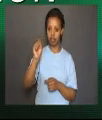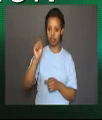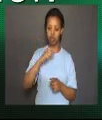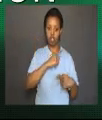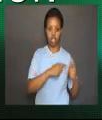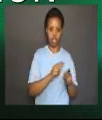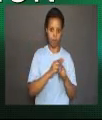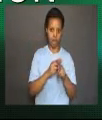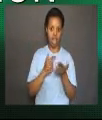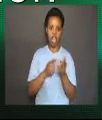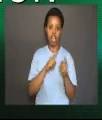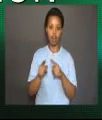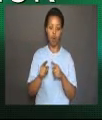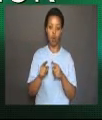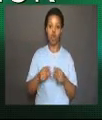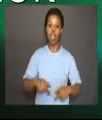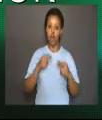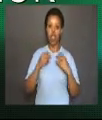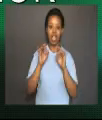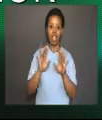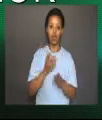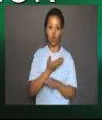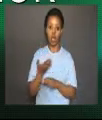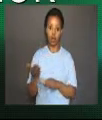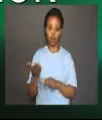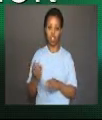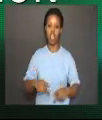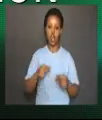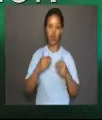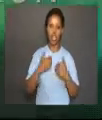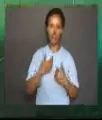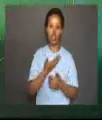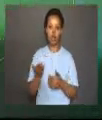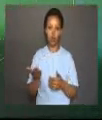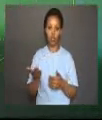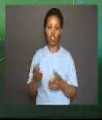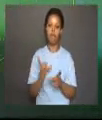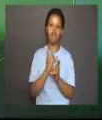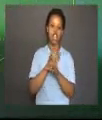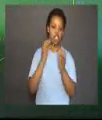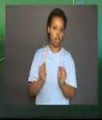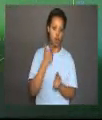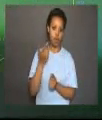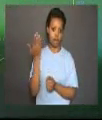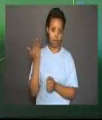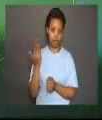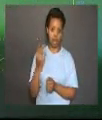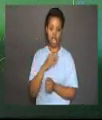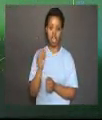objects could give rise to living objects. As an